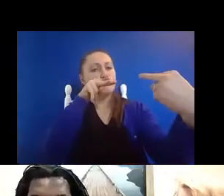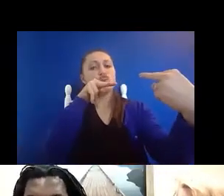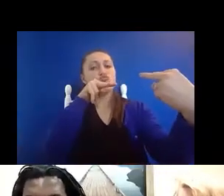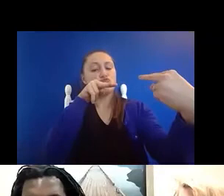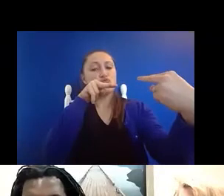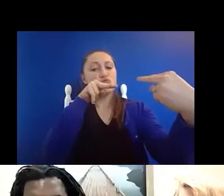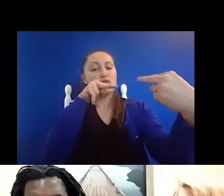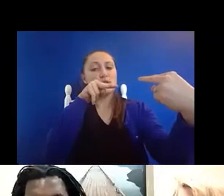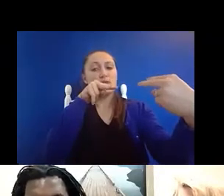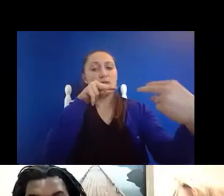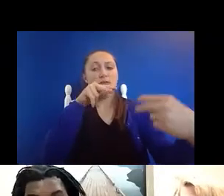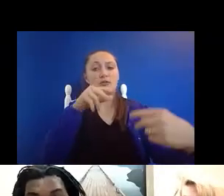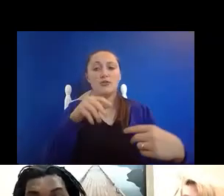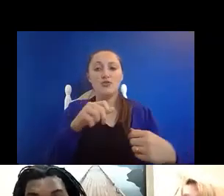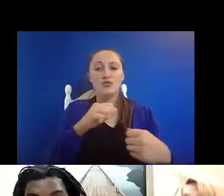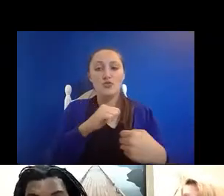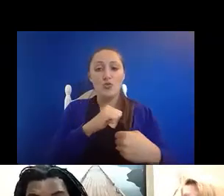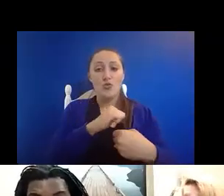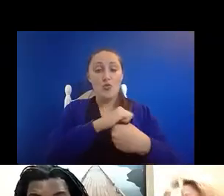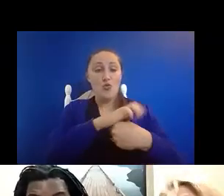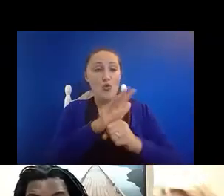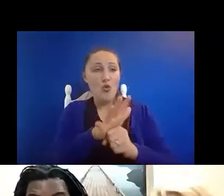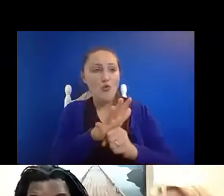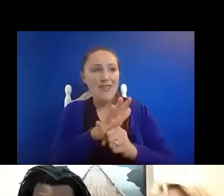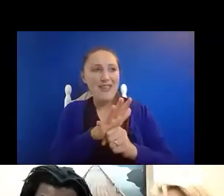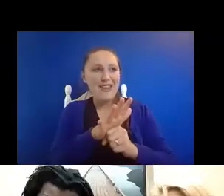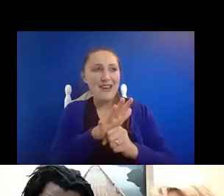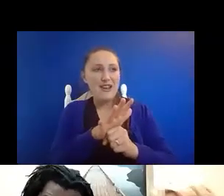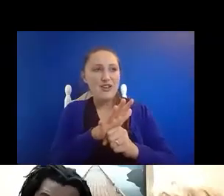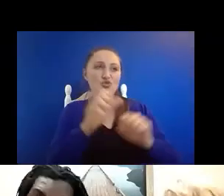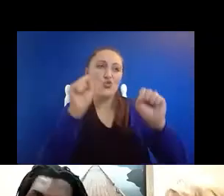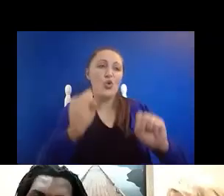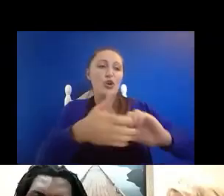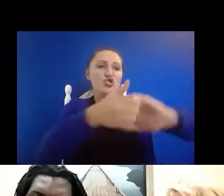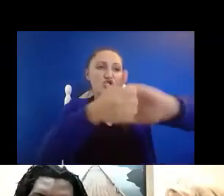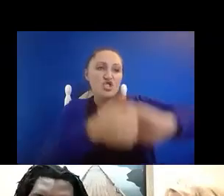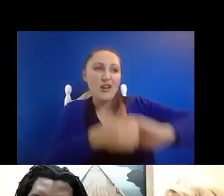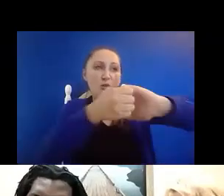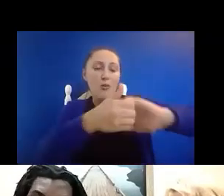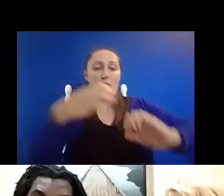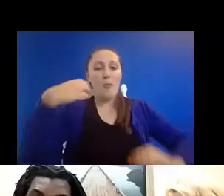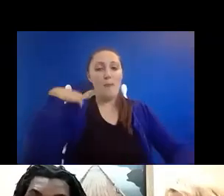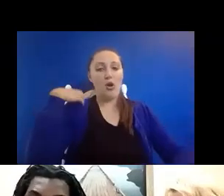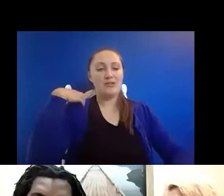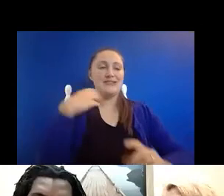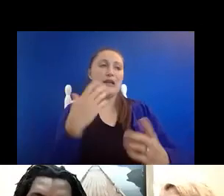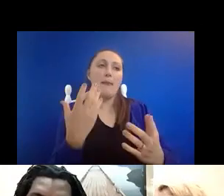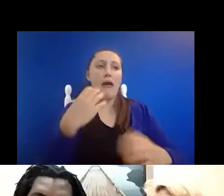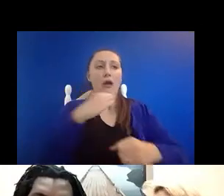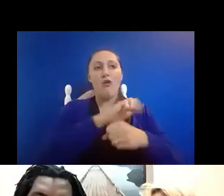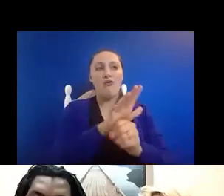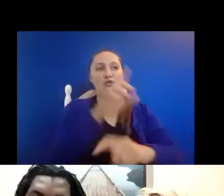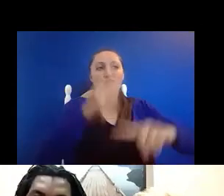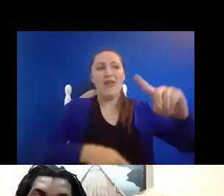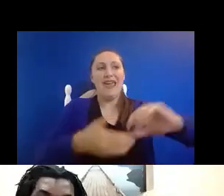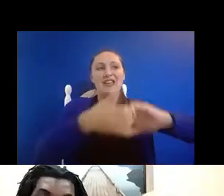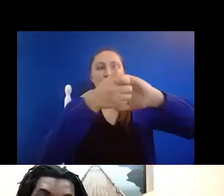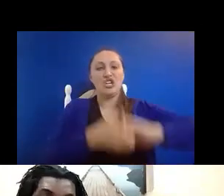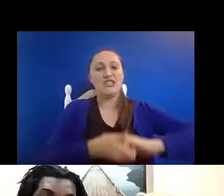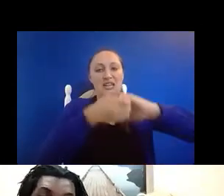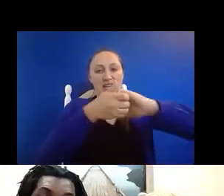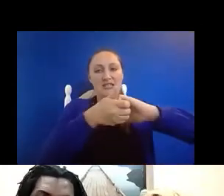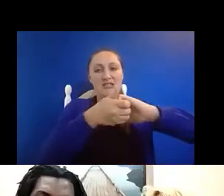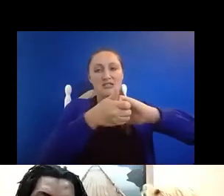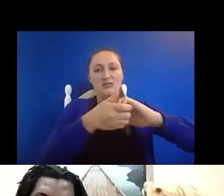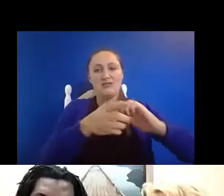wasn't COVID, you can shake the boss hand, but on COVID you can't shake hands. I'm really